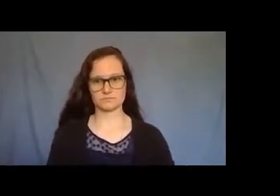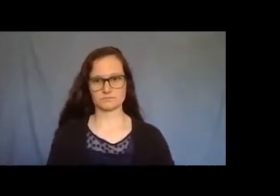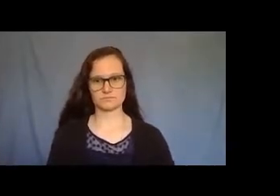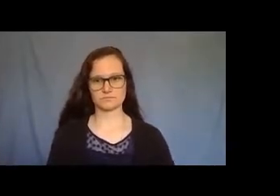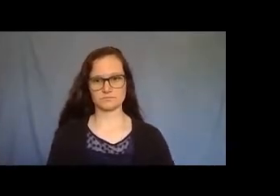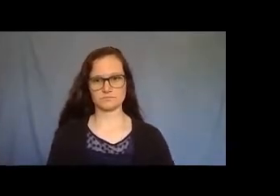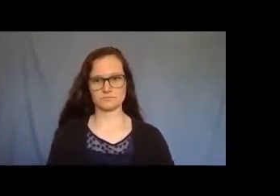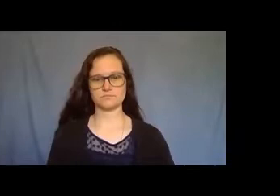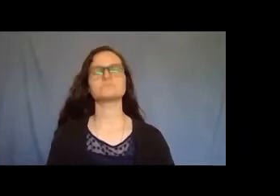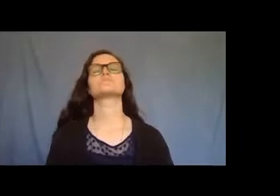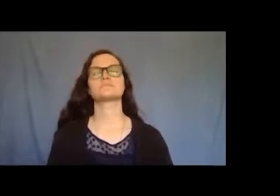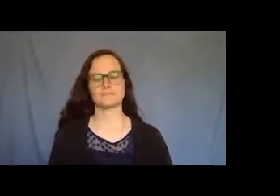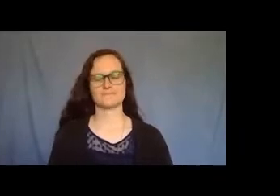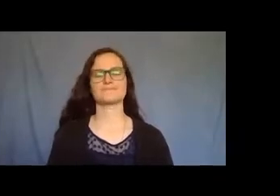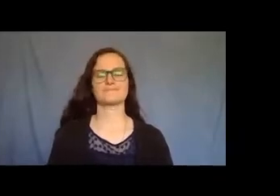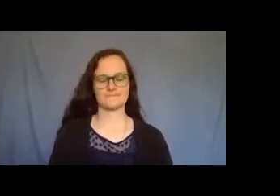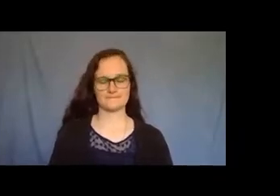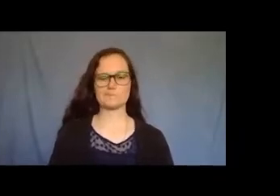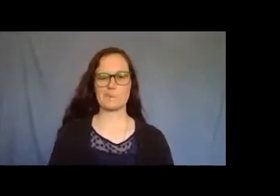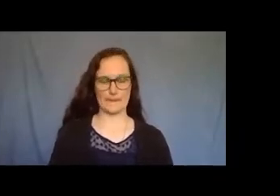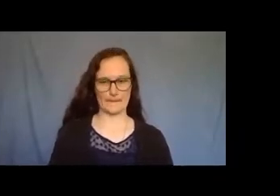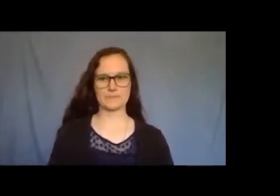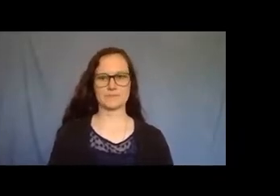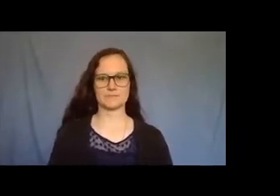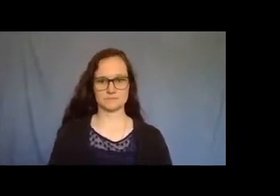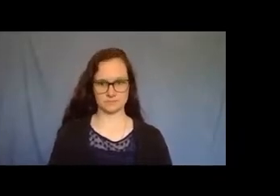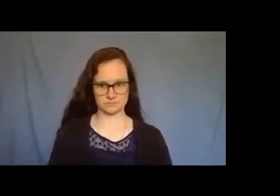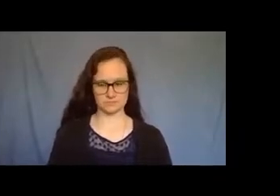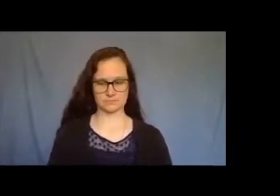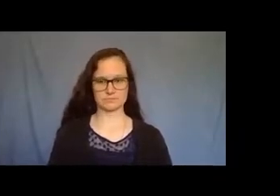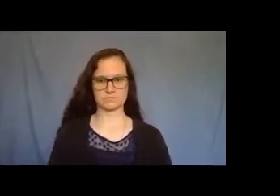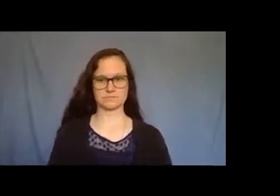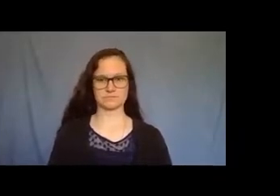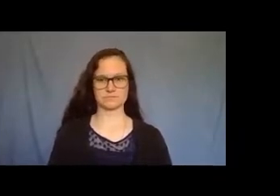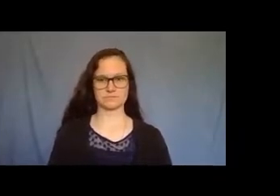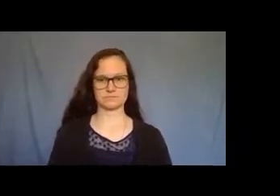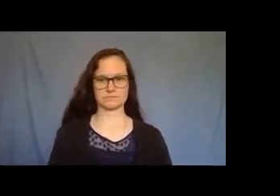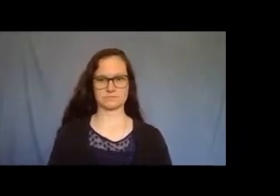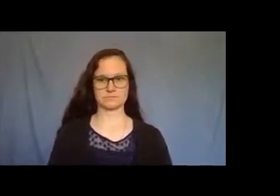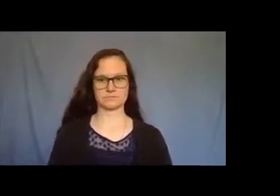monitoring in July of 2018.